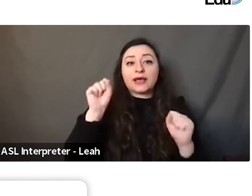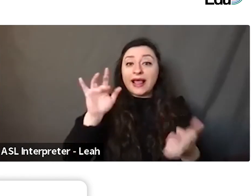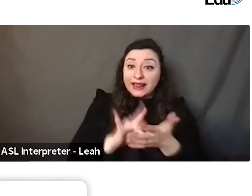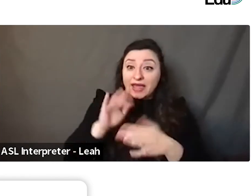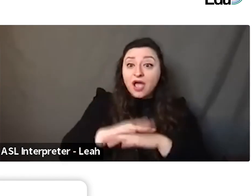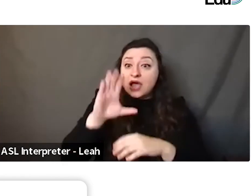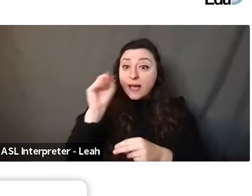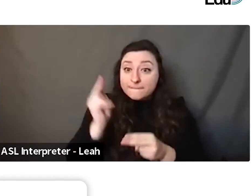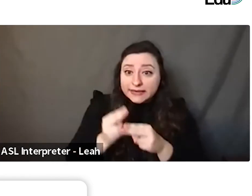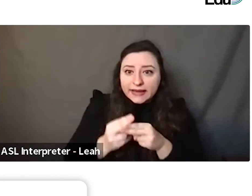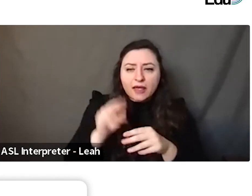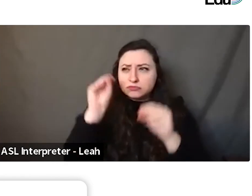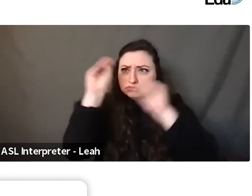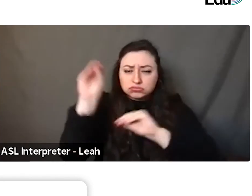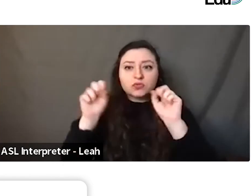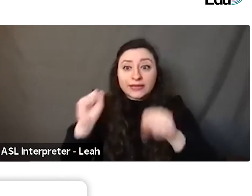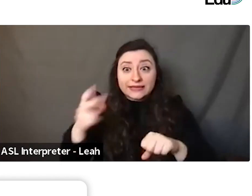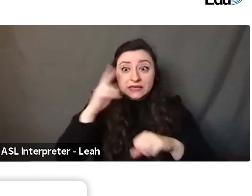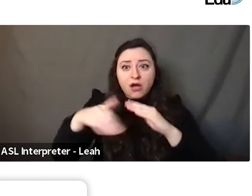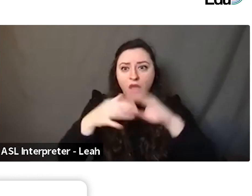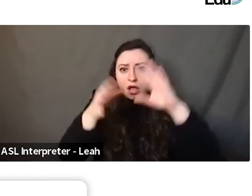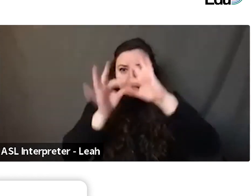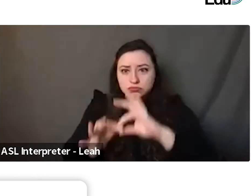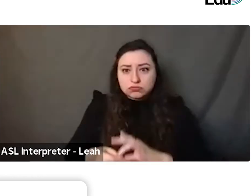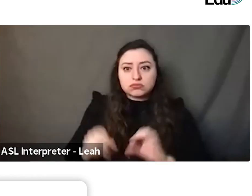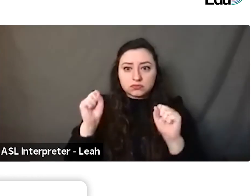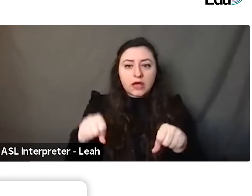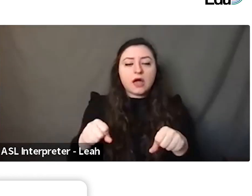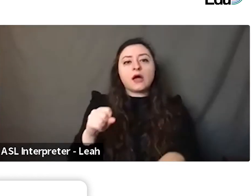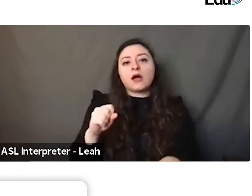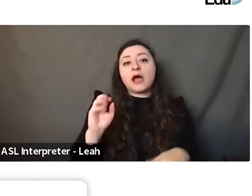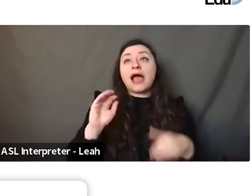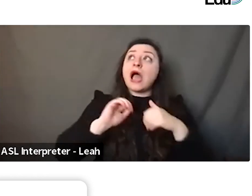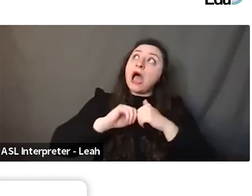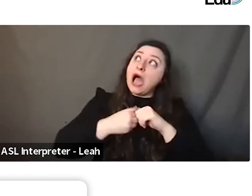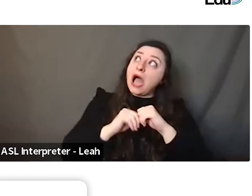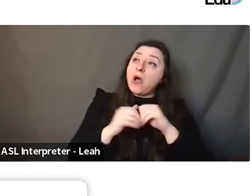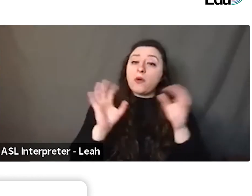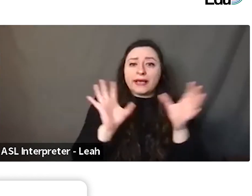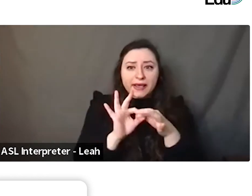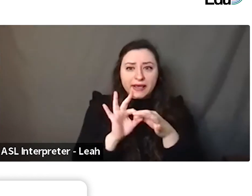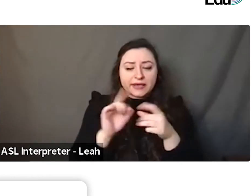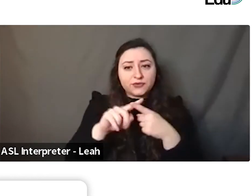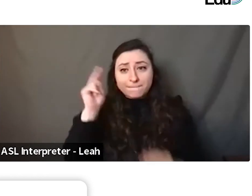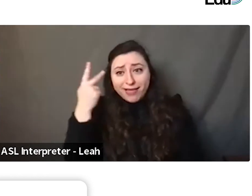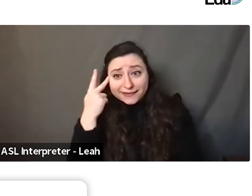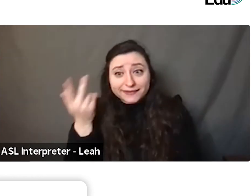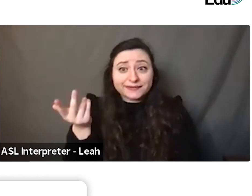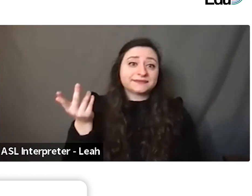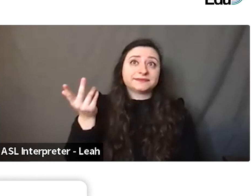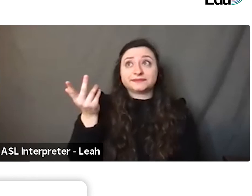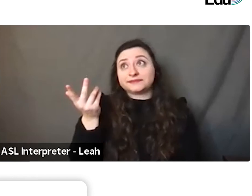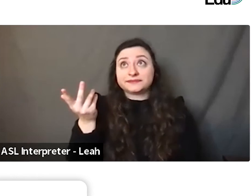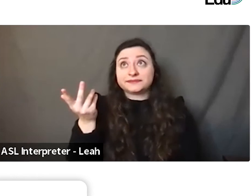company names and move around and see all the connections. How it connects to politics and this that